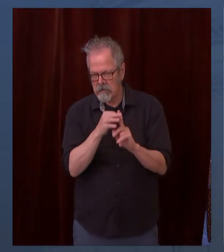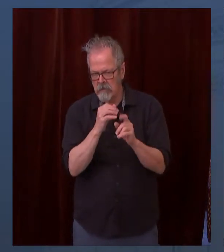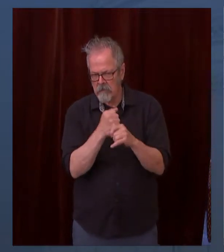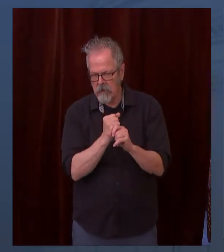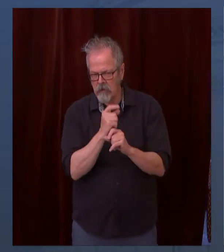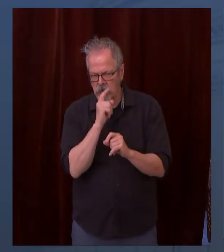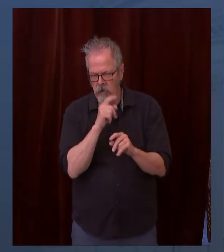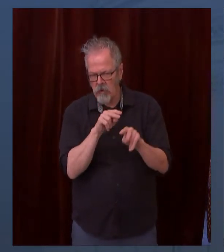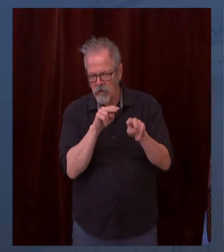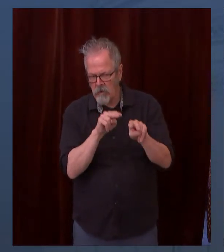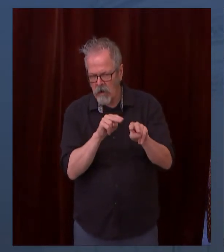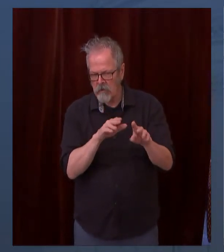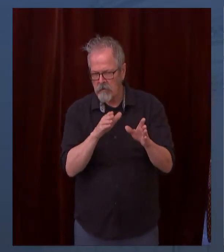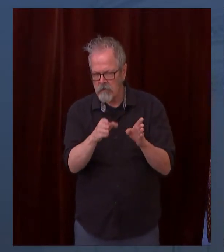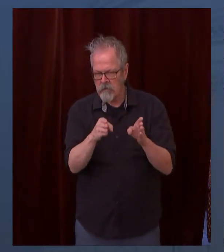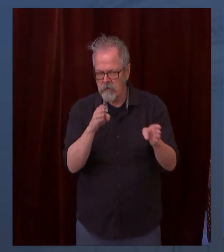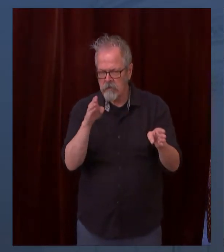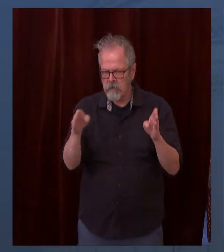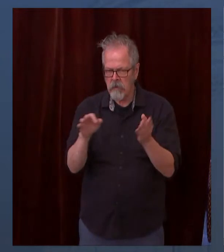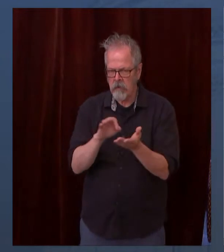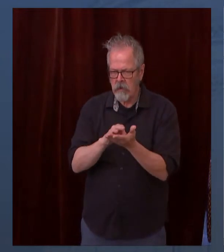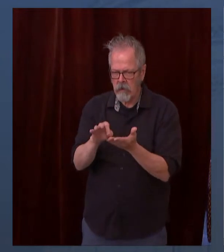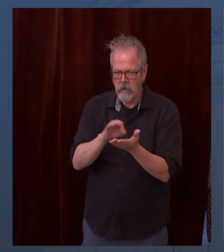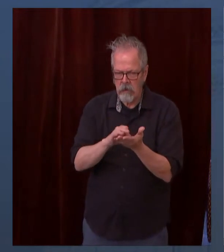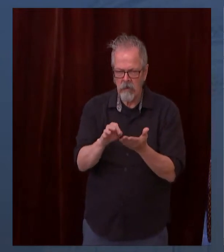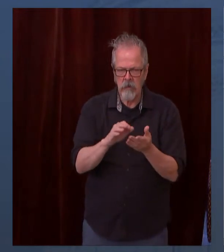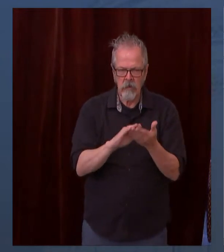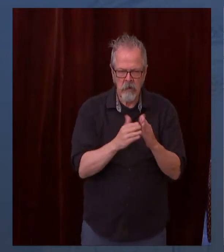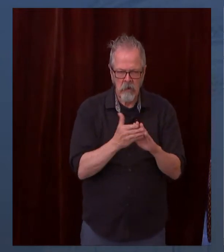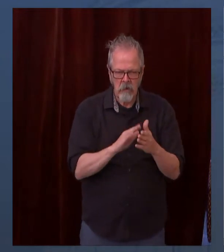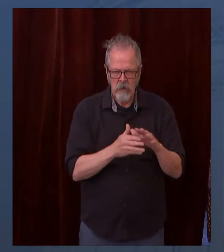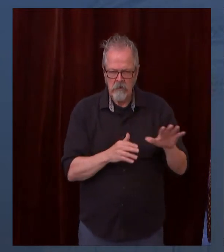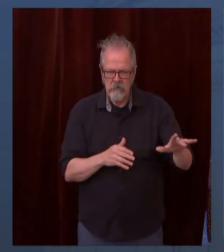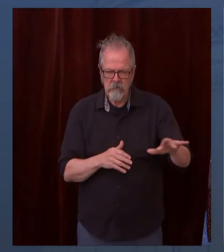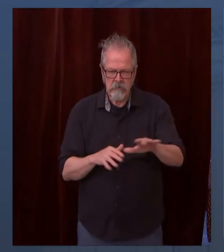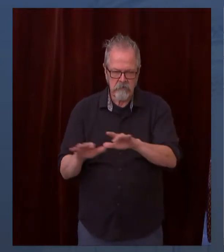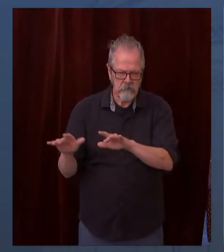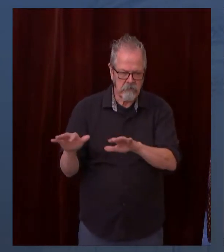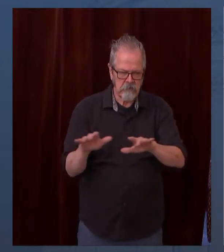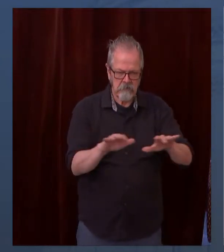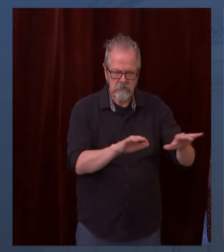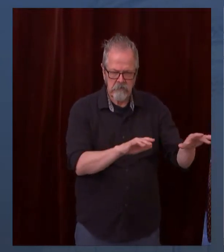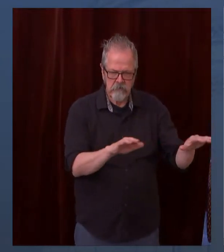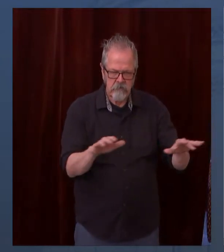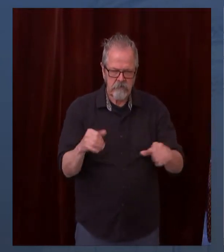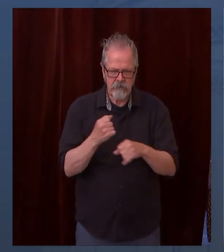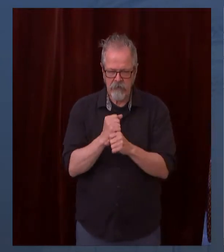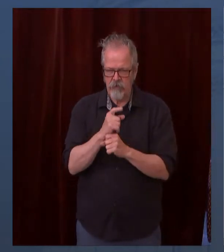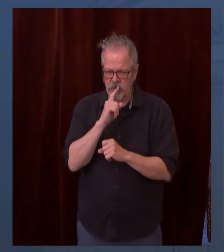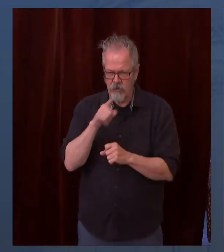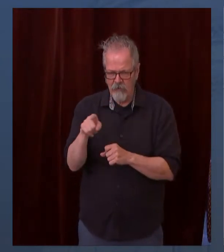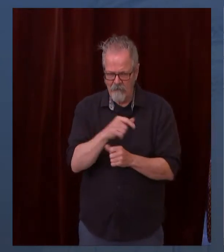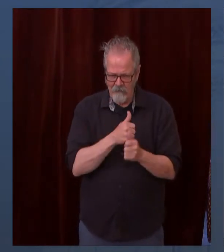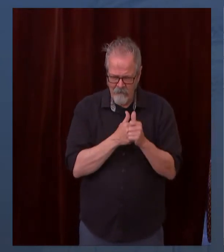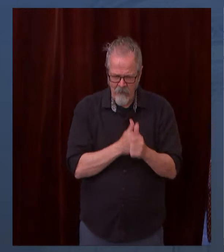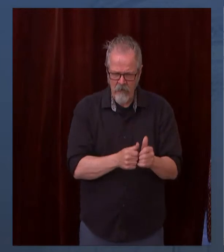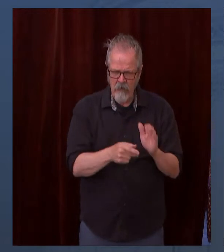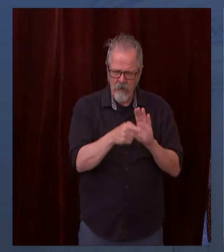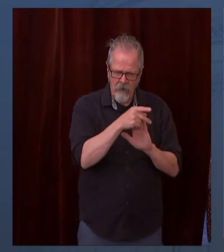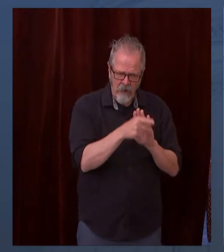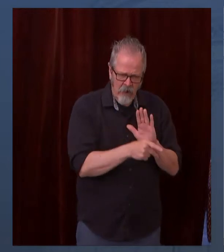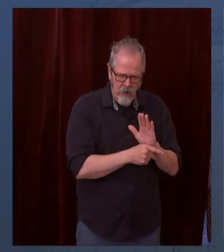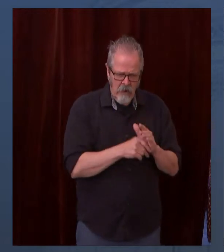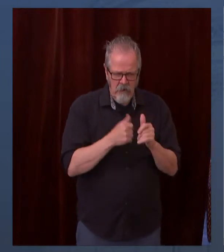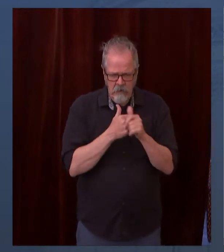to providers that are meeting our policies and procedures. So we will continue those factors as